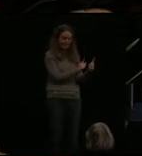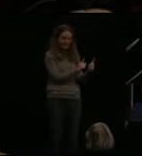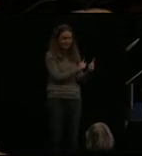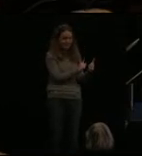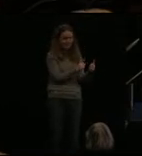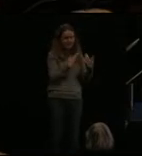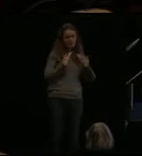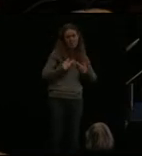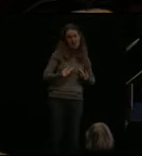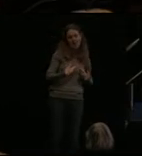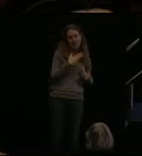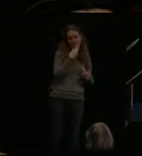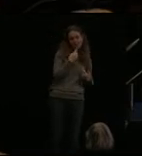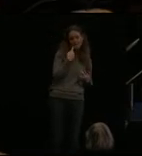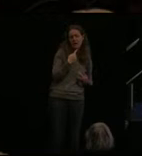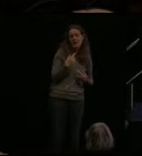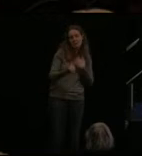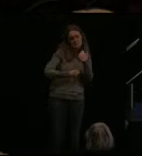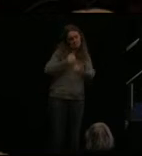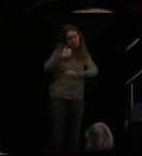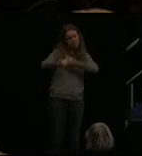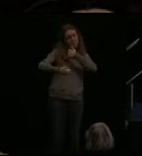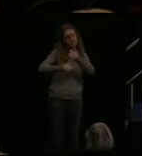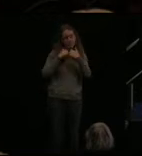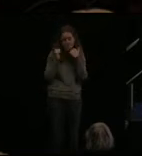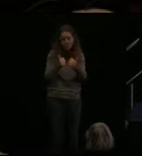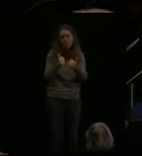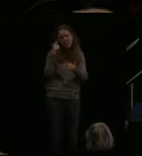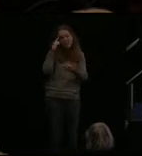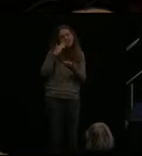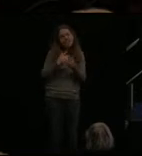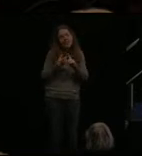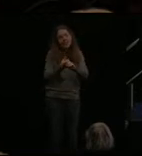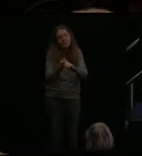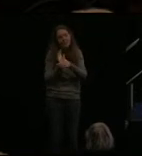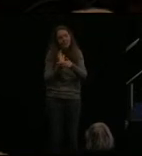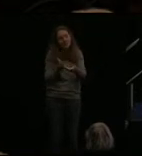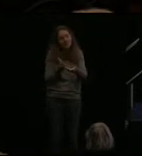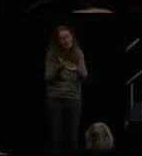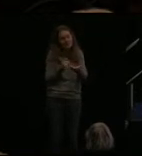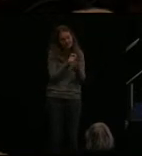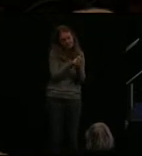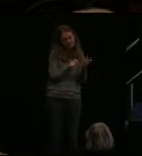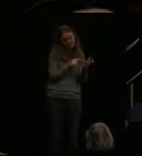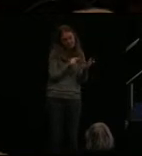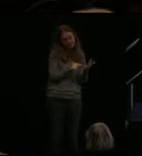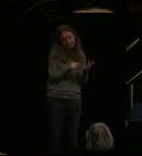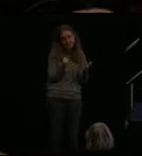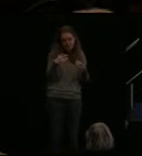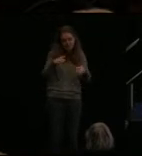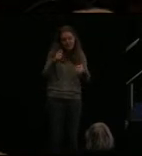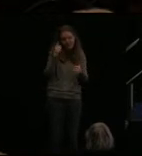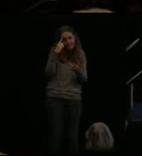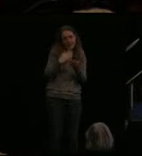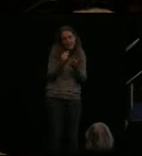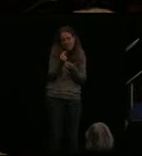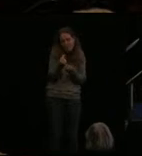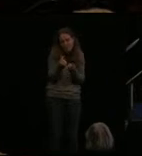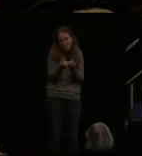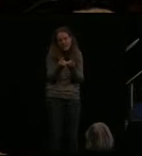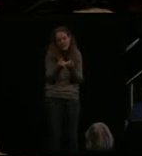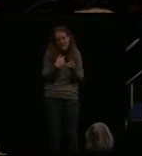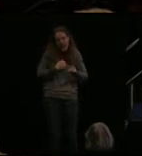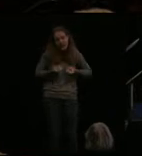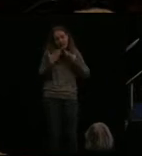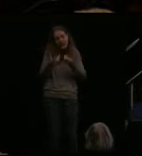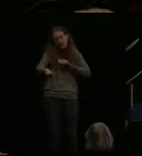the wealthy landowner said, "Well done, good and faithful servant." That's this verse. "You've been faithful with a few things. I will